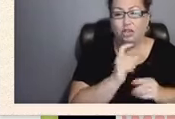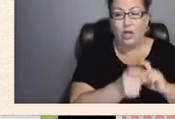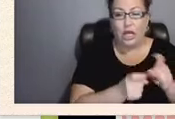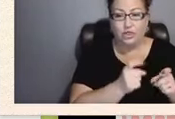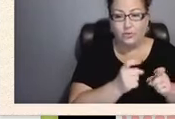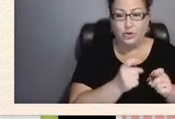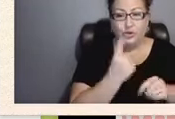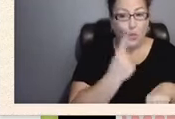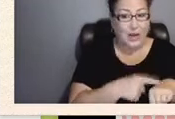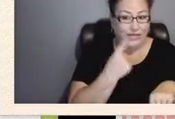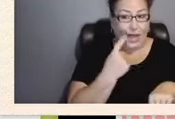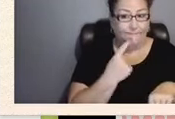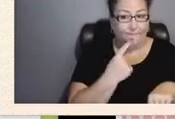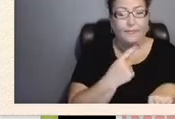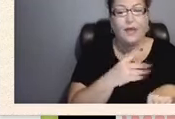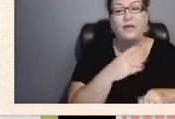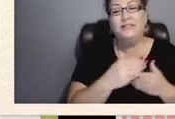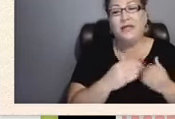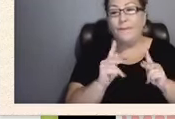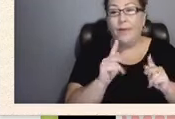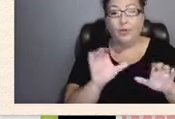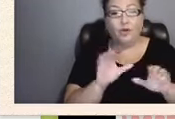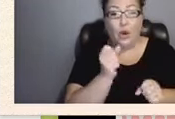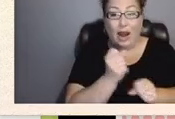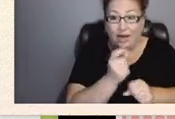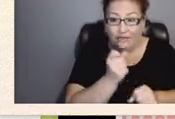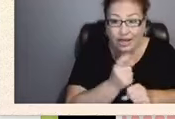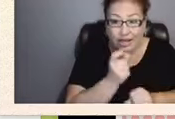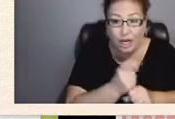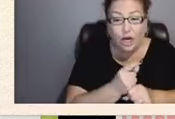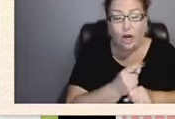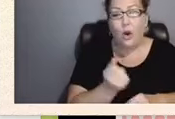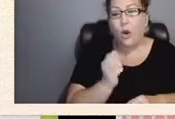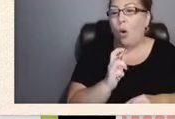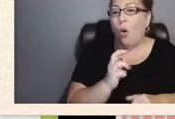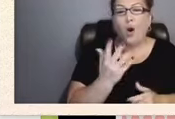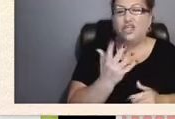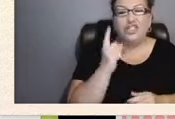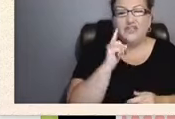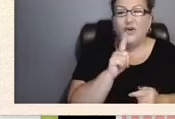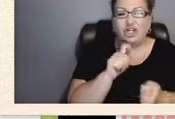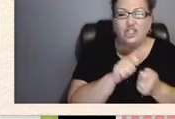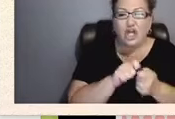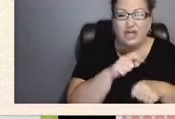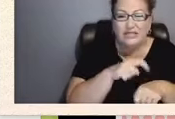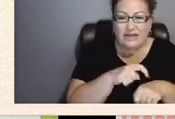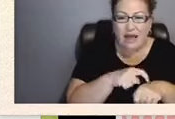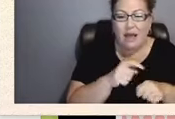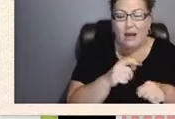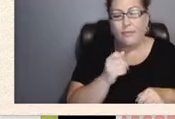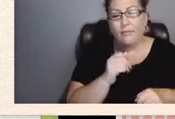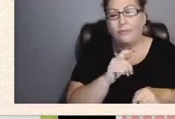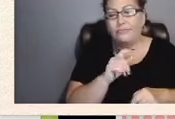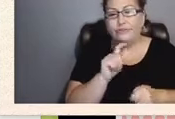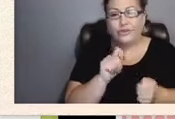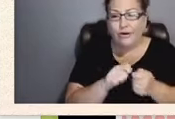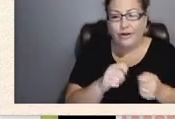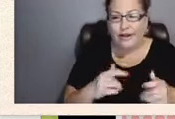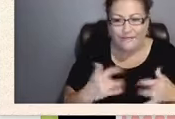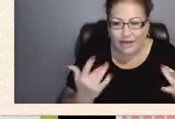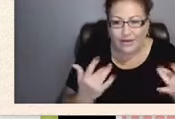time. Some people do it every year or just for a certain event. But